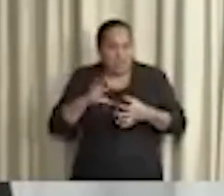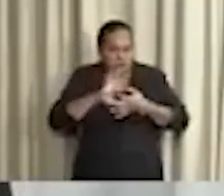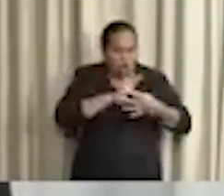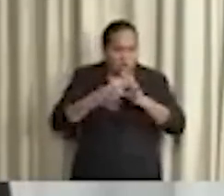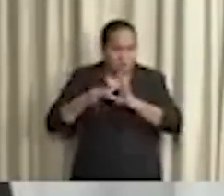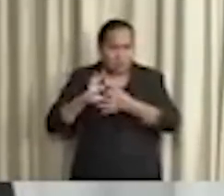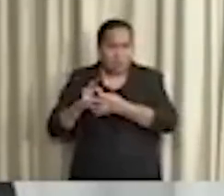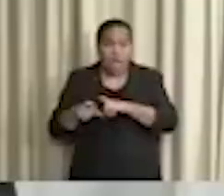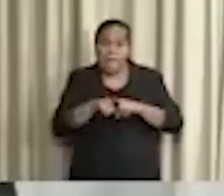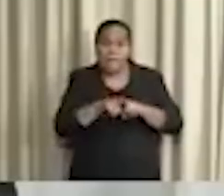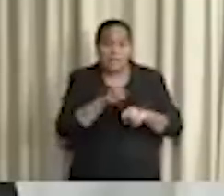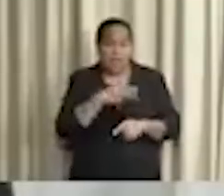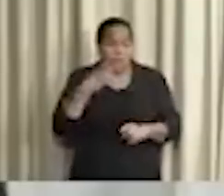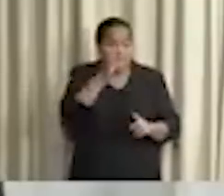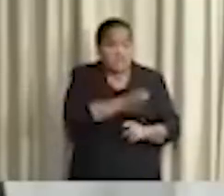the ministers,